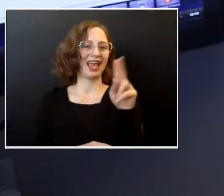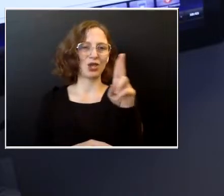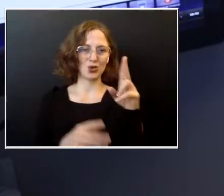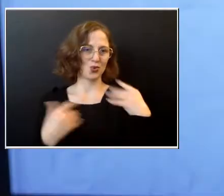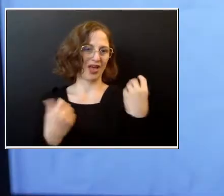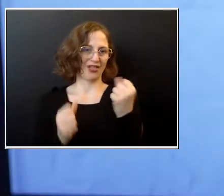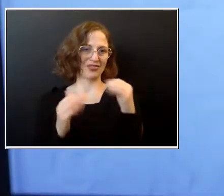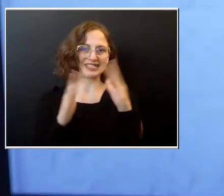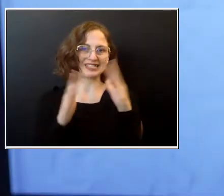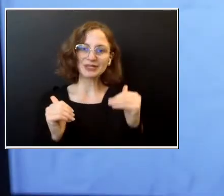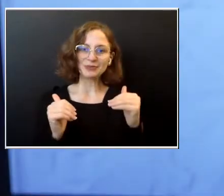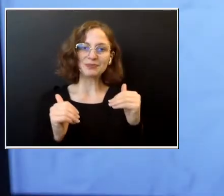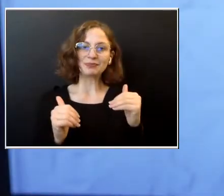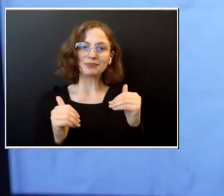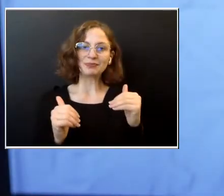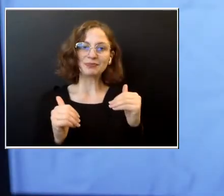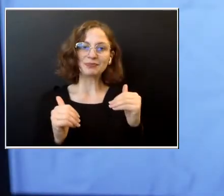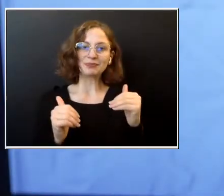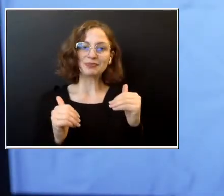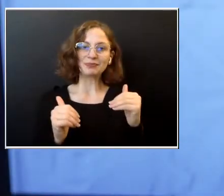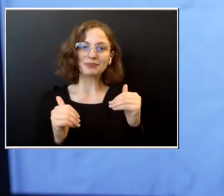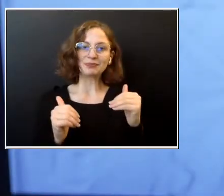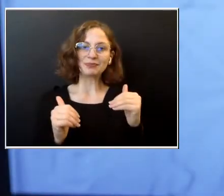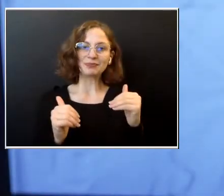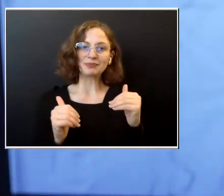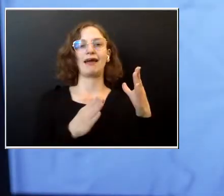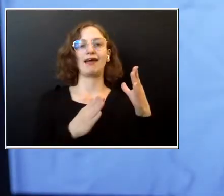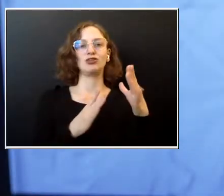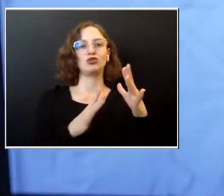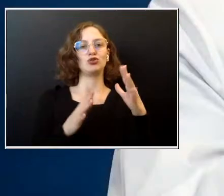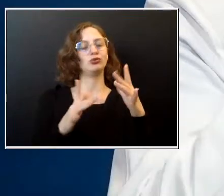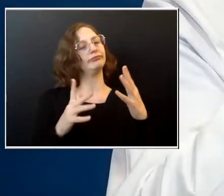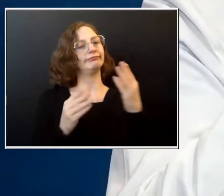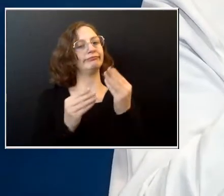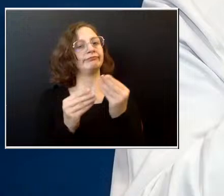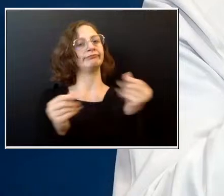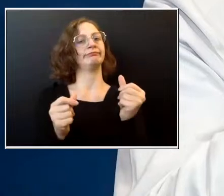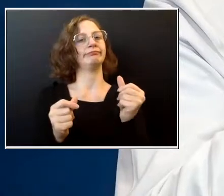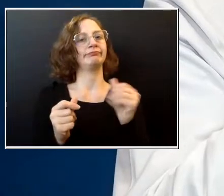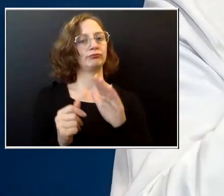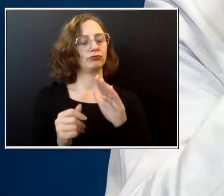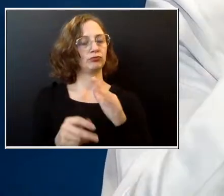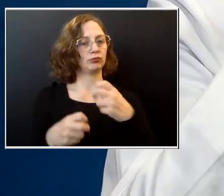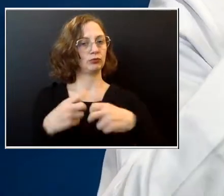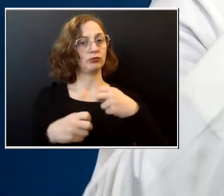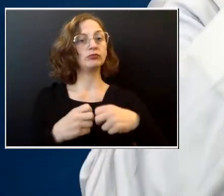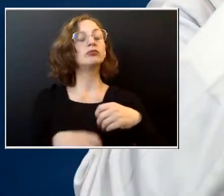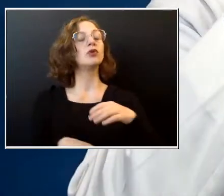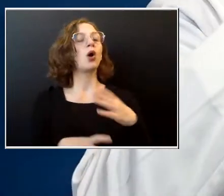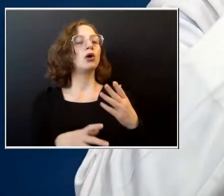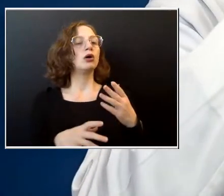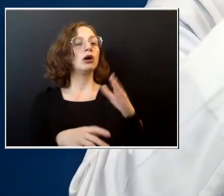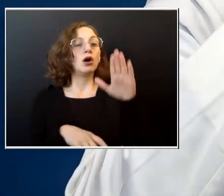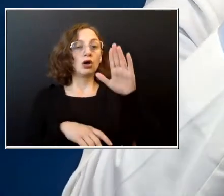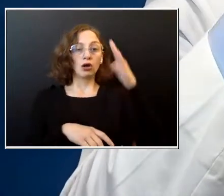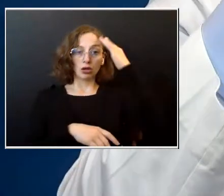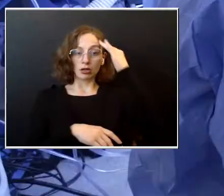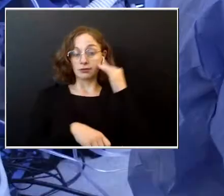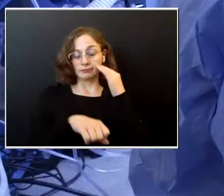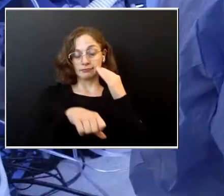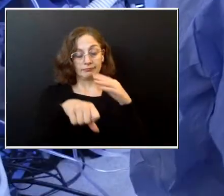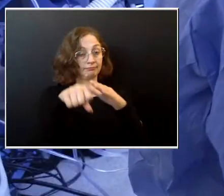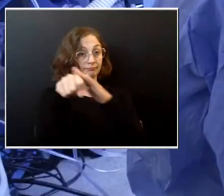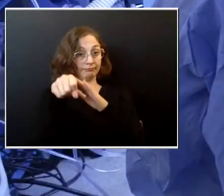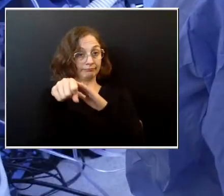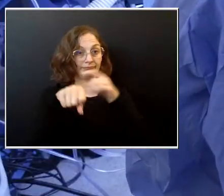Nerissa from suffering the same fate as her mother. We plug the blood vessel from the scalp, we make a hole in the skull and